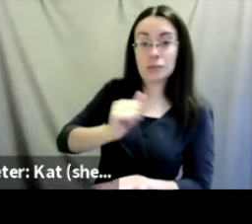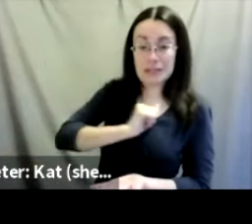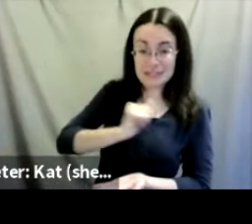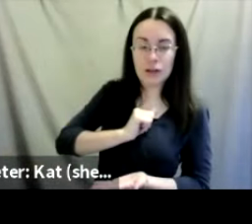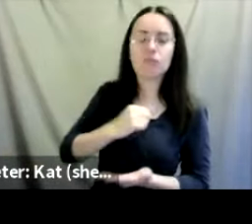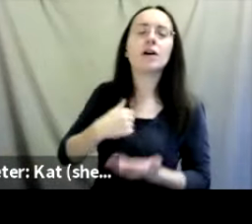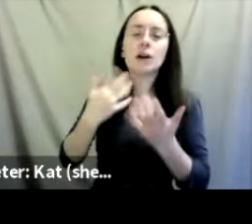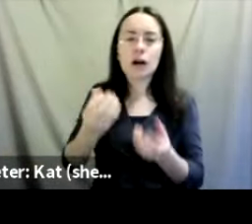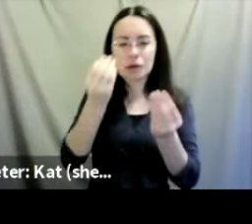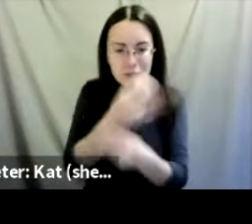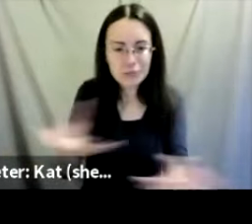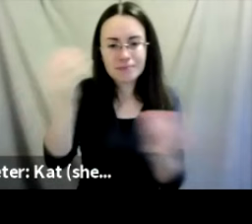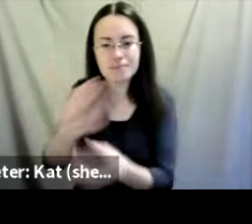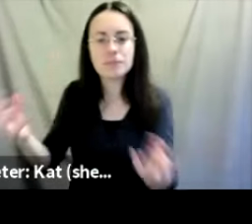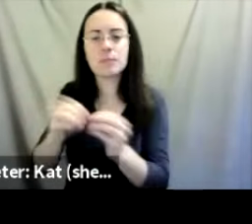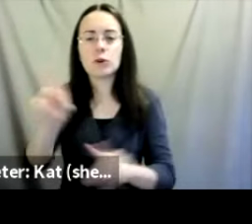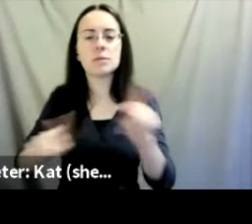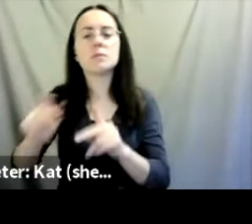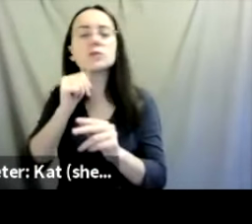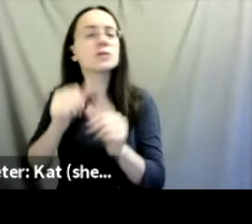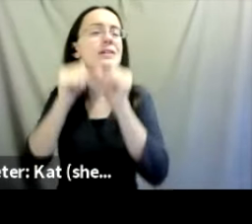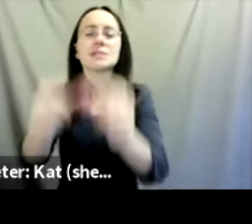doesn't continue.